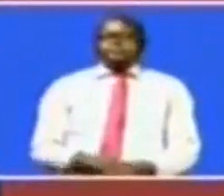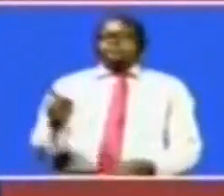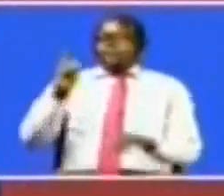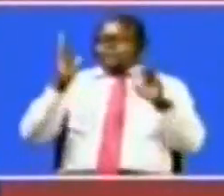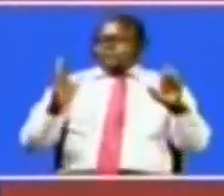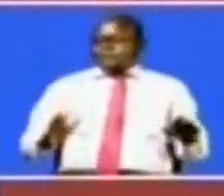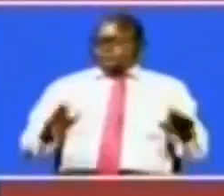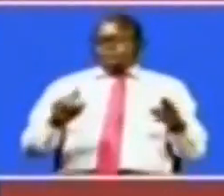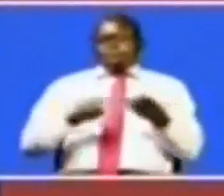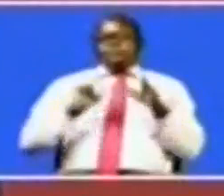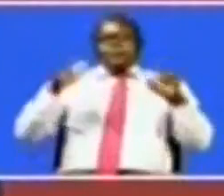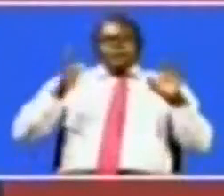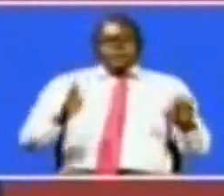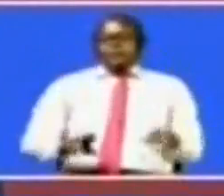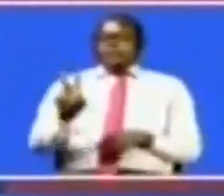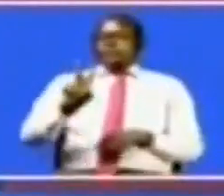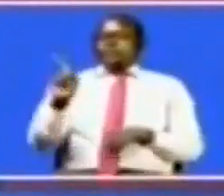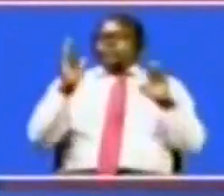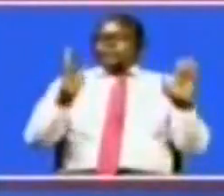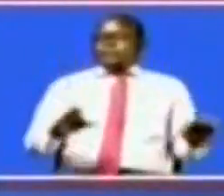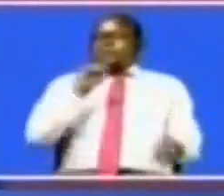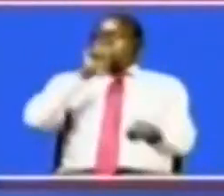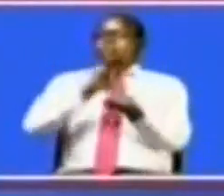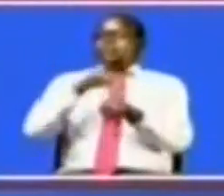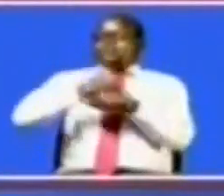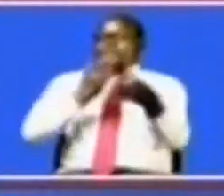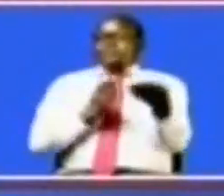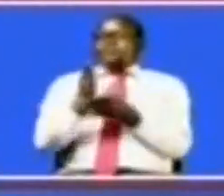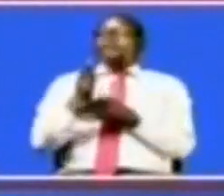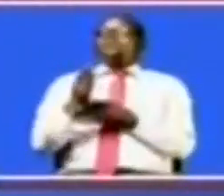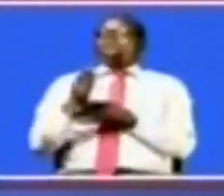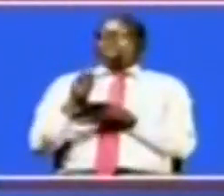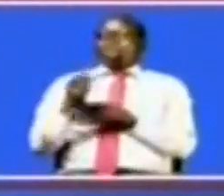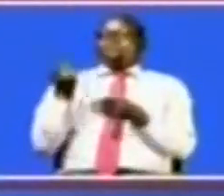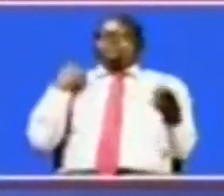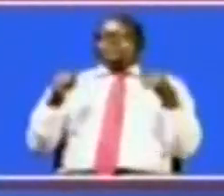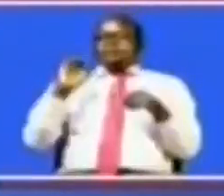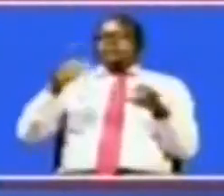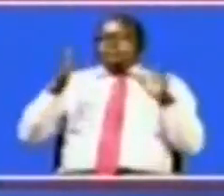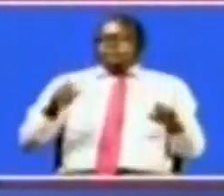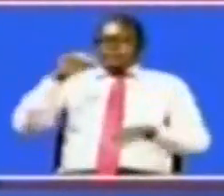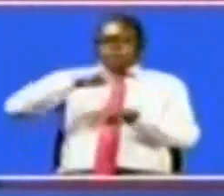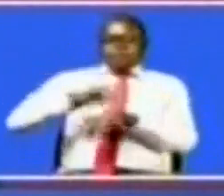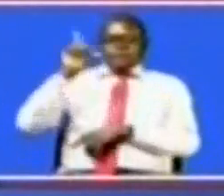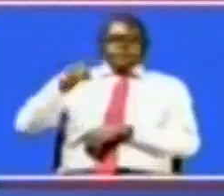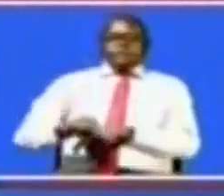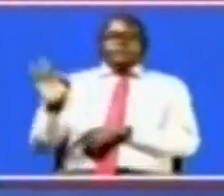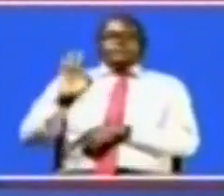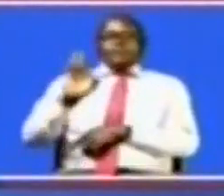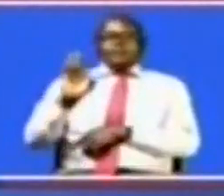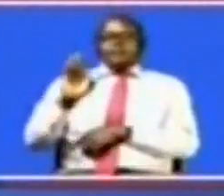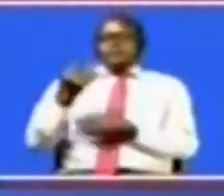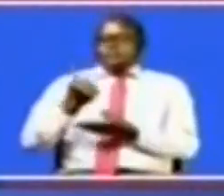Munya's agriculture counterpart Mwangi Kiunjuri has pledged to ensure tea farmers across the country access cheap fertilizer and streamline